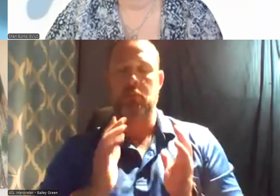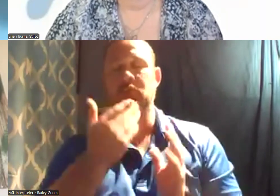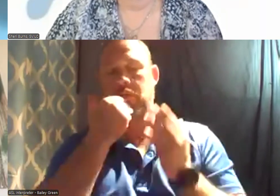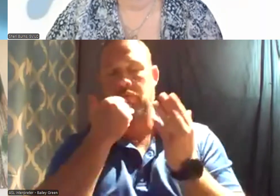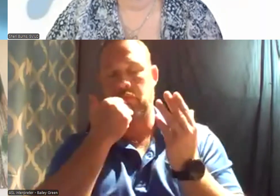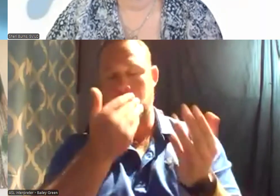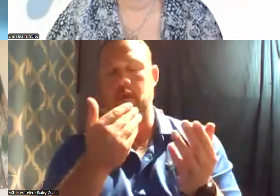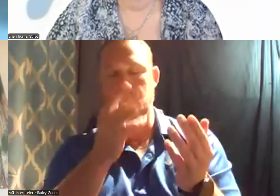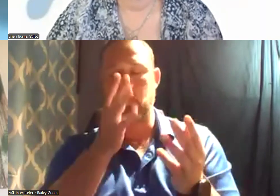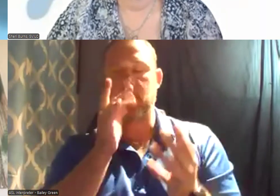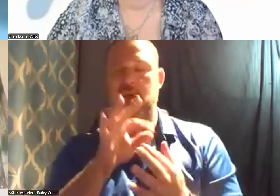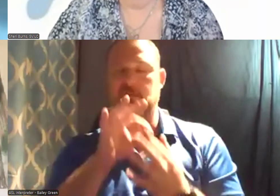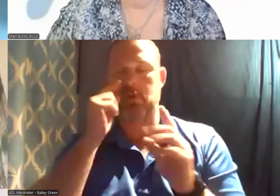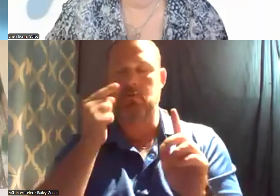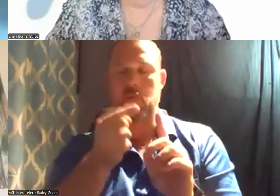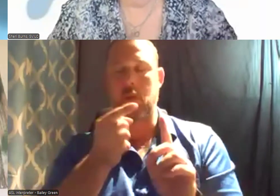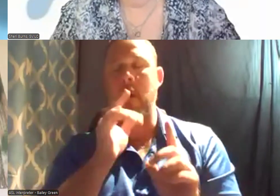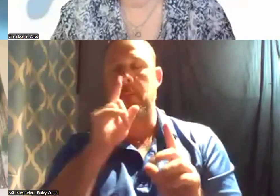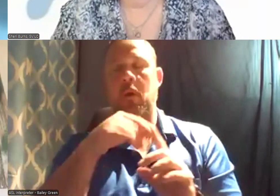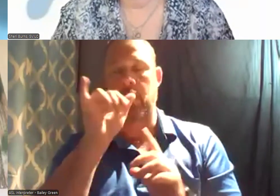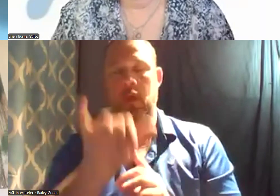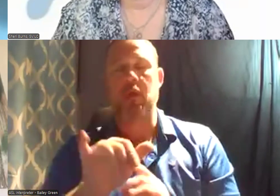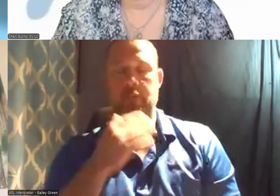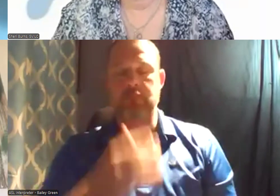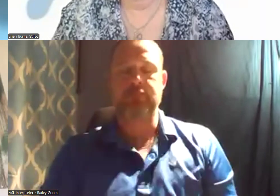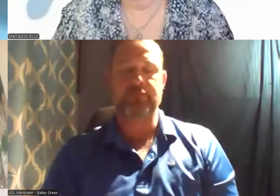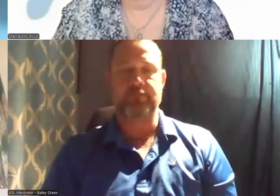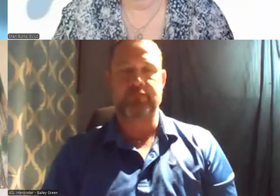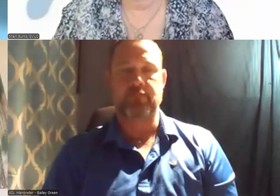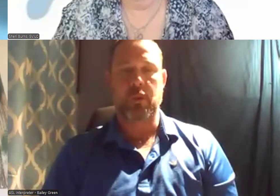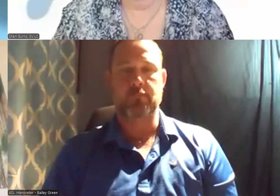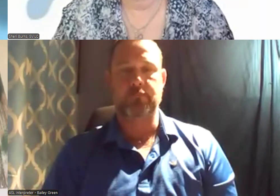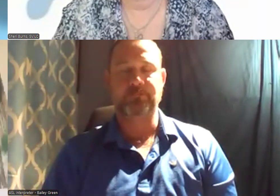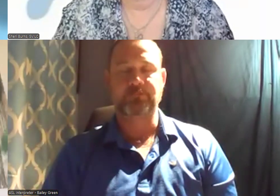make a special point about making sure that we do that. And,